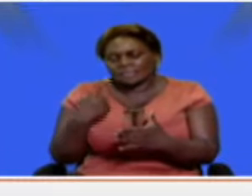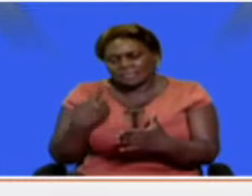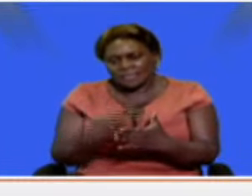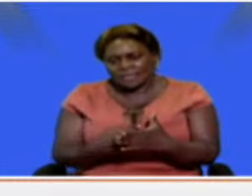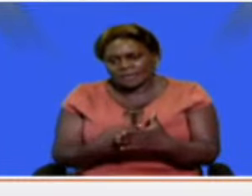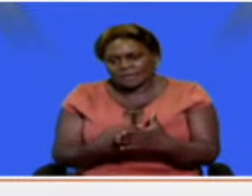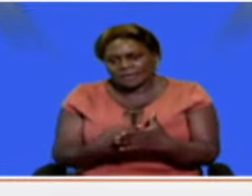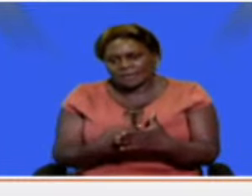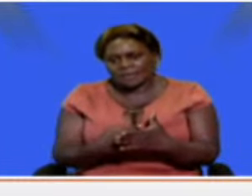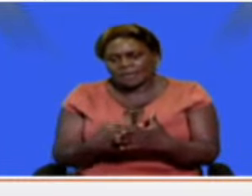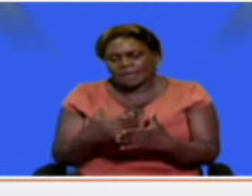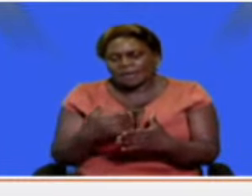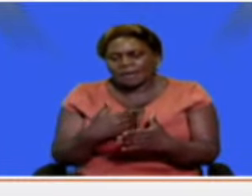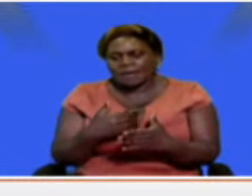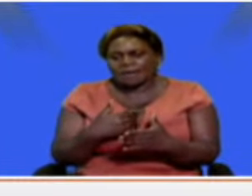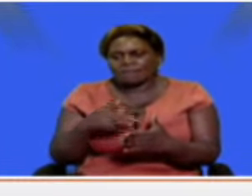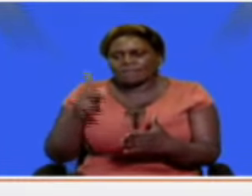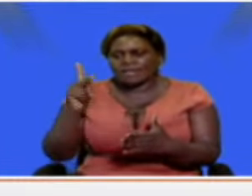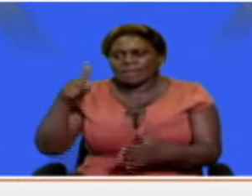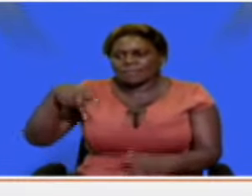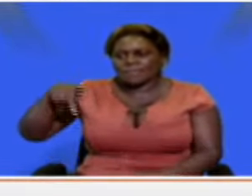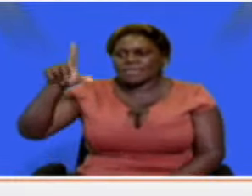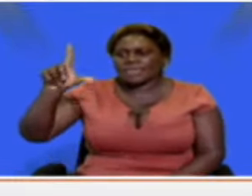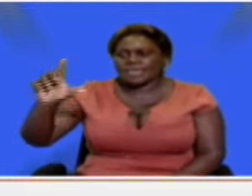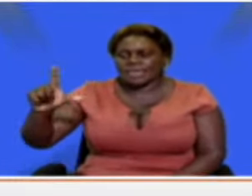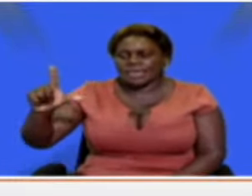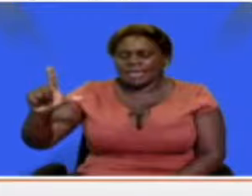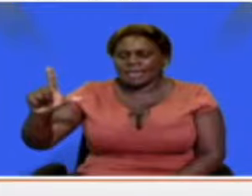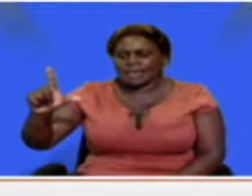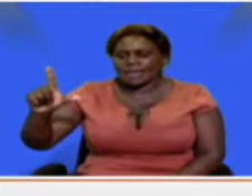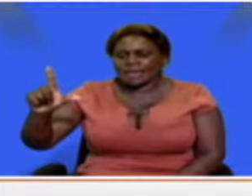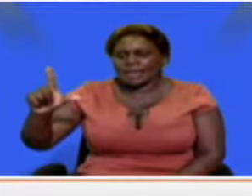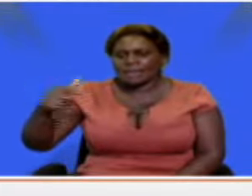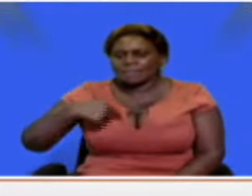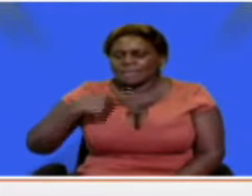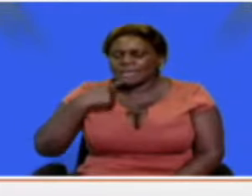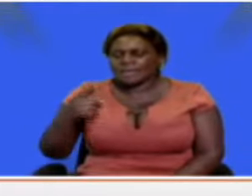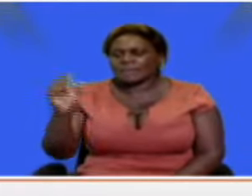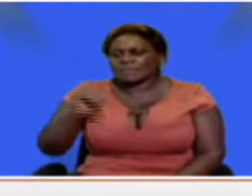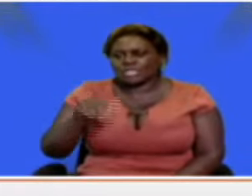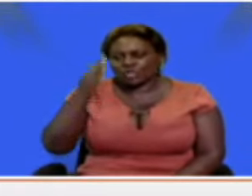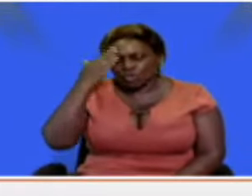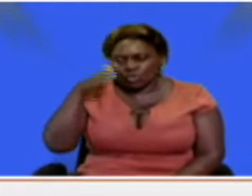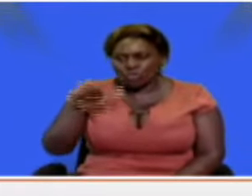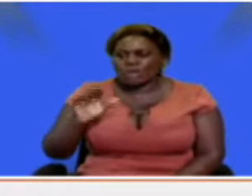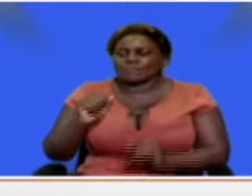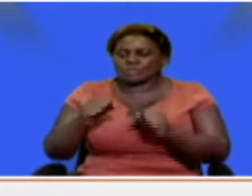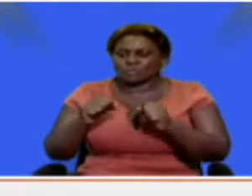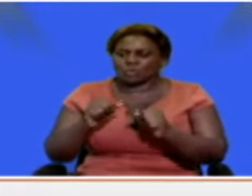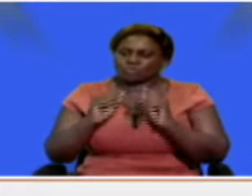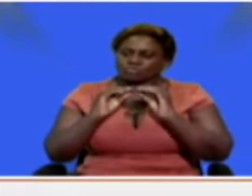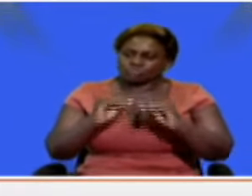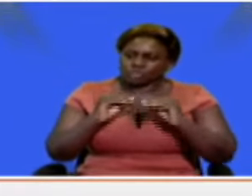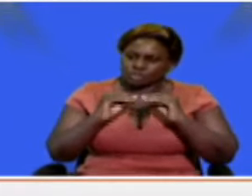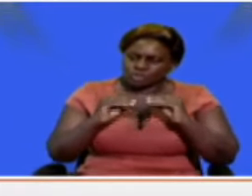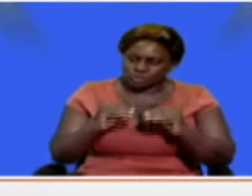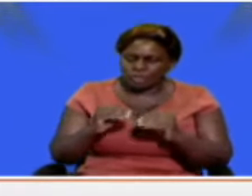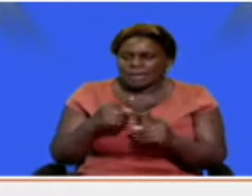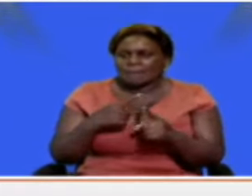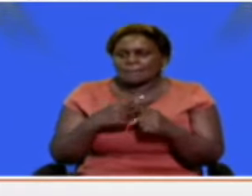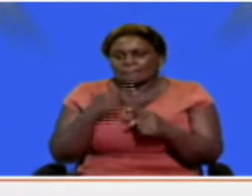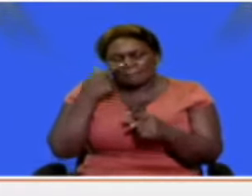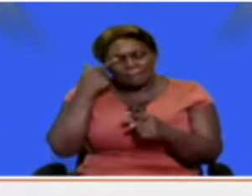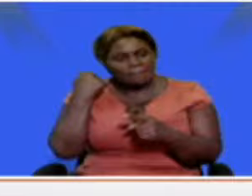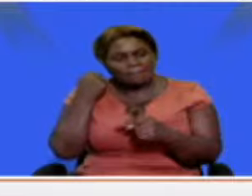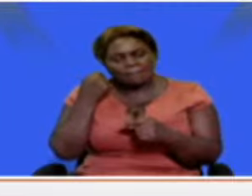are clubs in the KPL, which I'm 100% sure you can pick one or two clubs, or just single